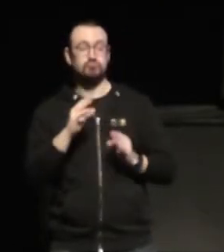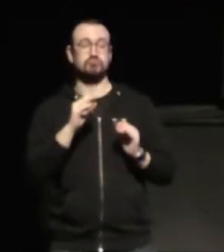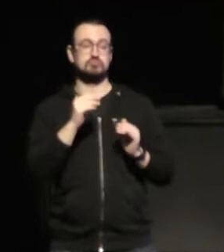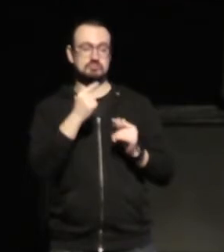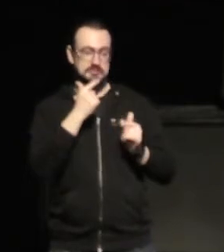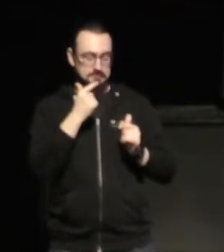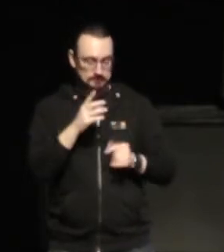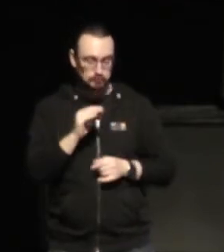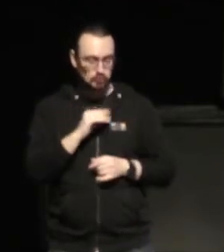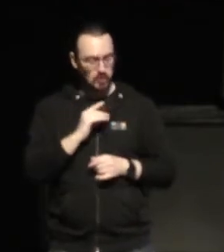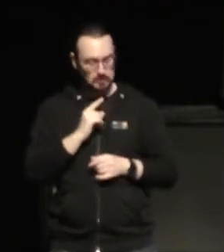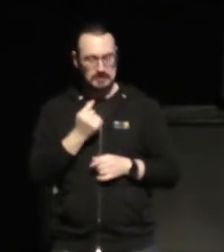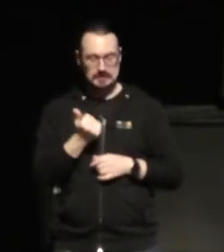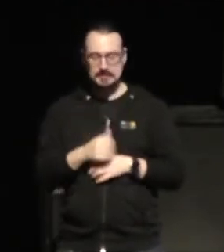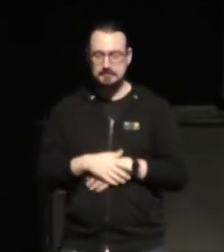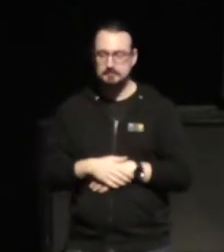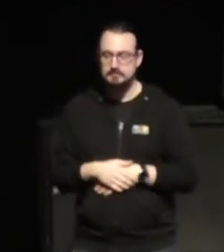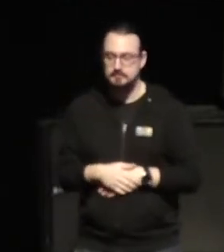very much.